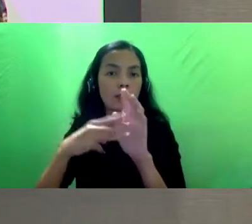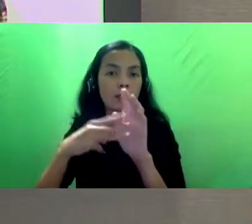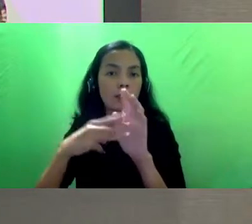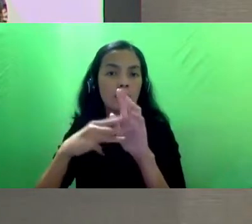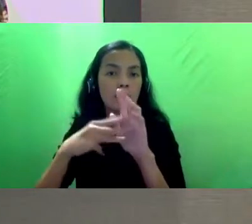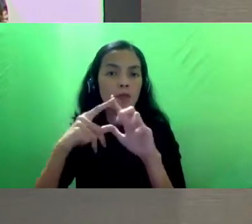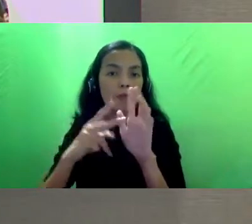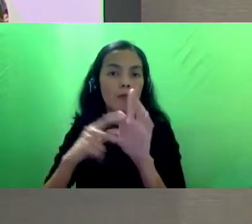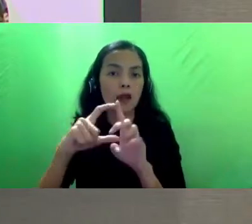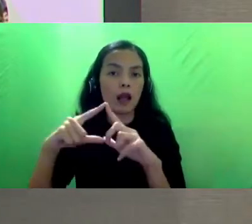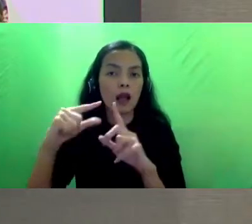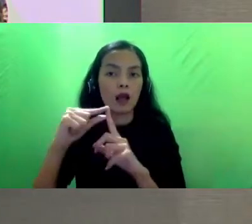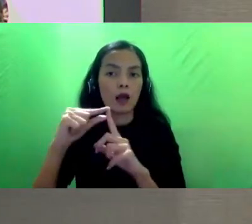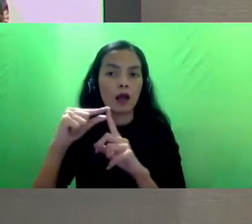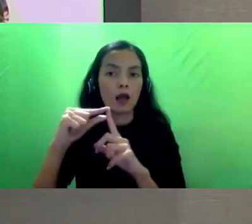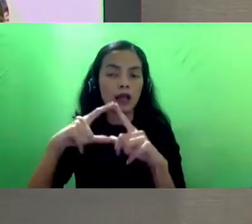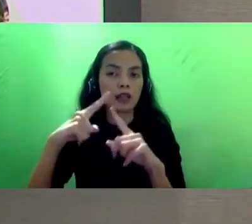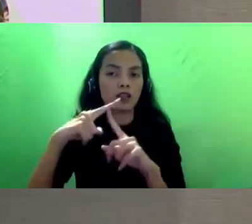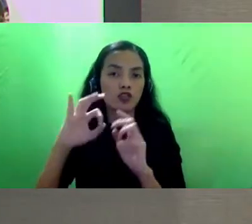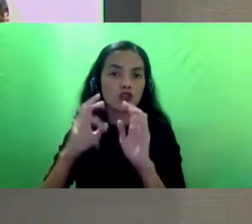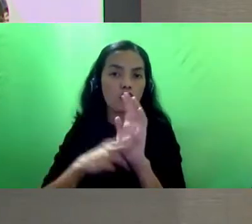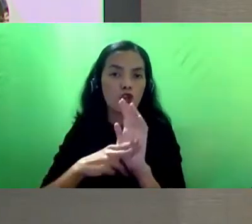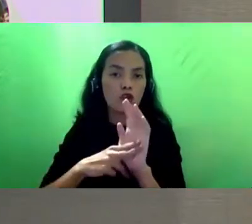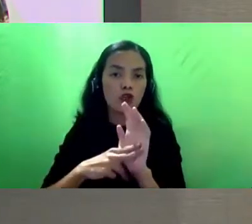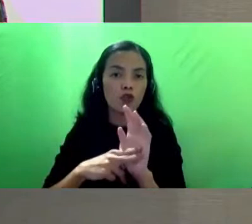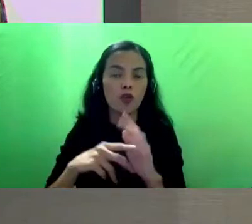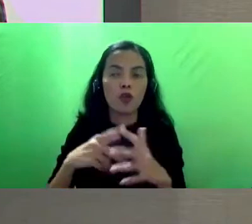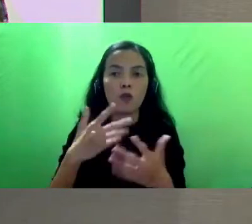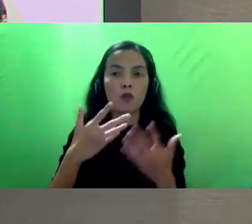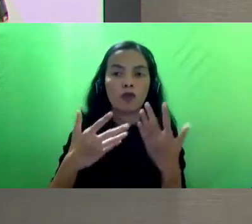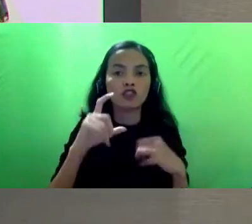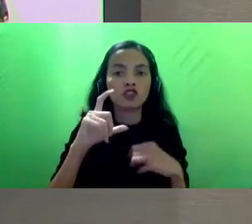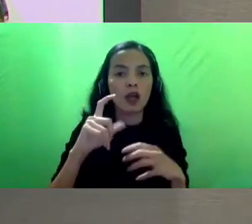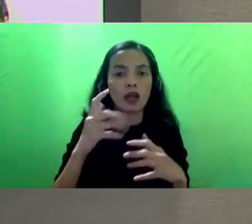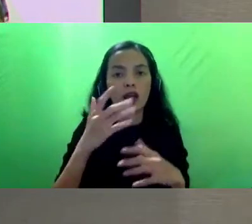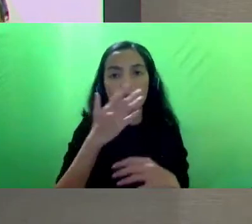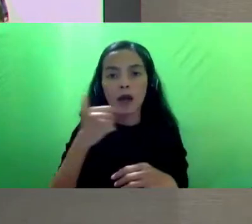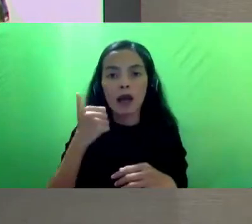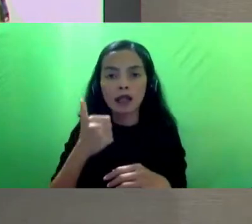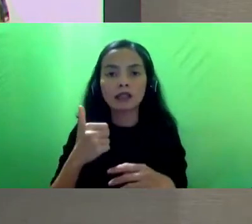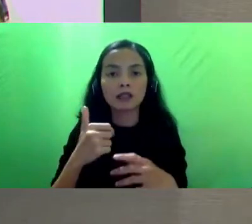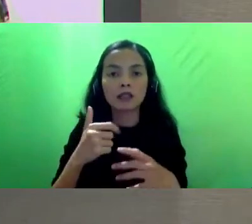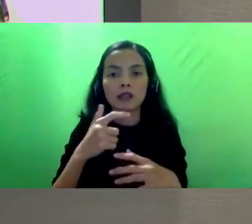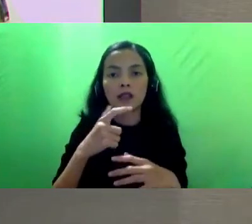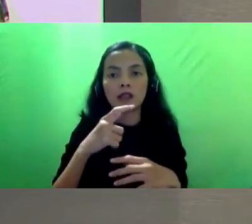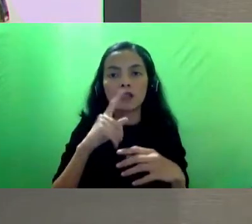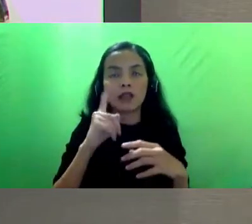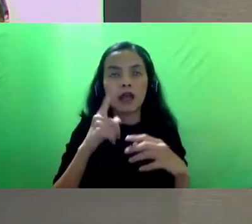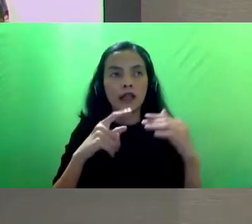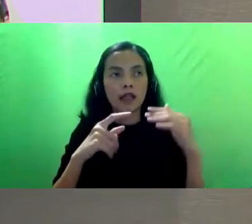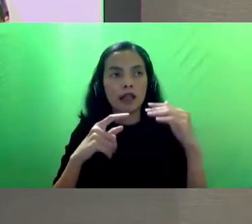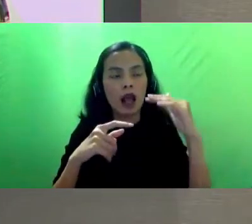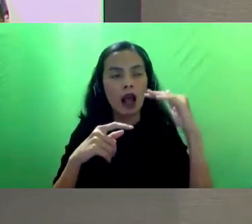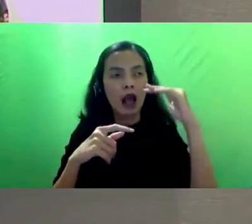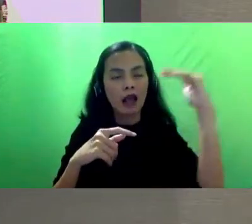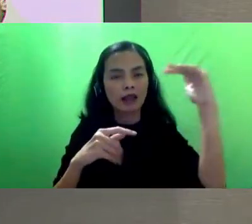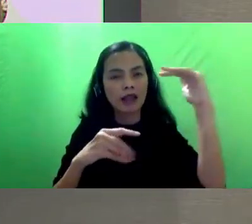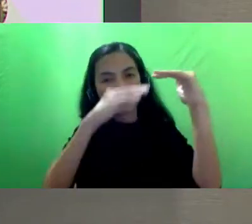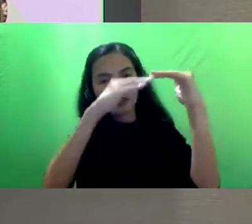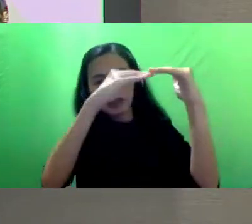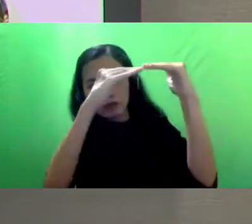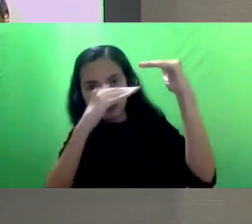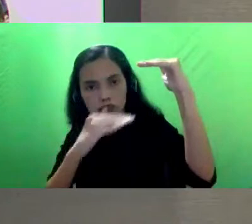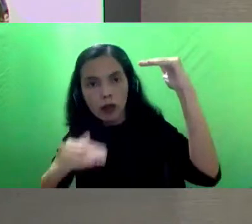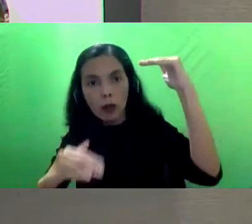think, even with the best method, with the best approach, the top-down enumeration that conducted by